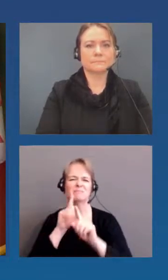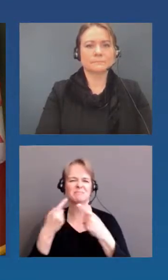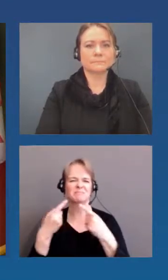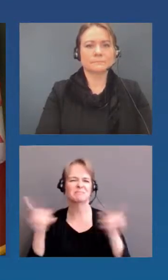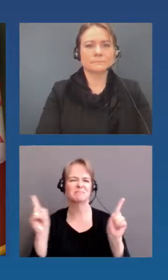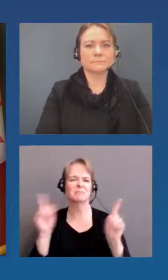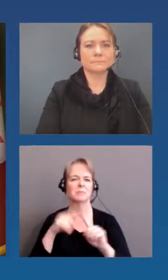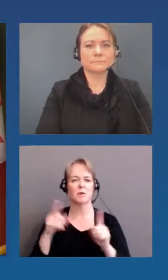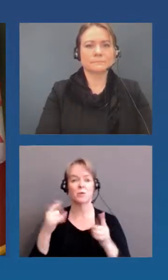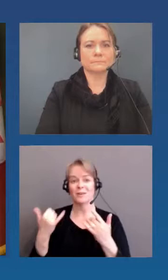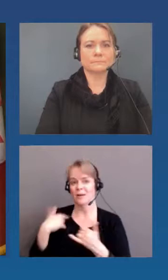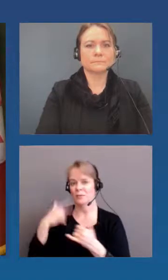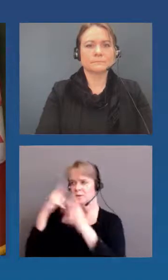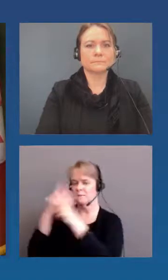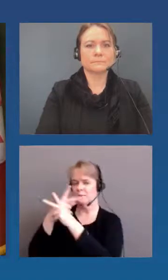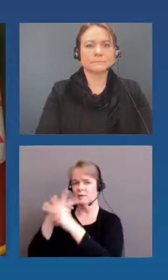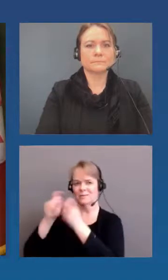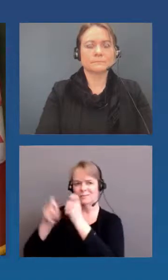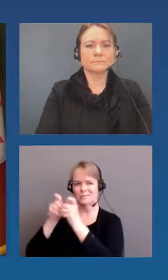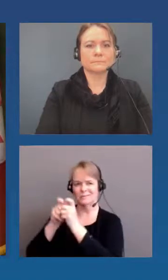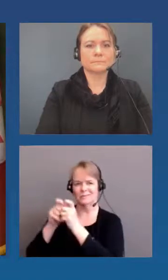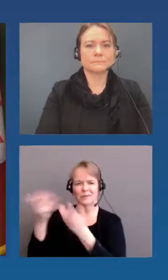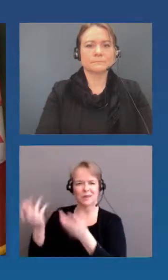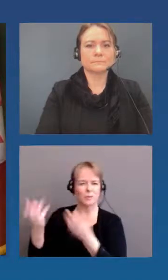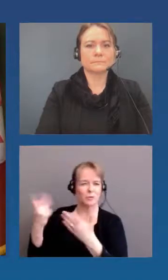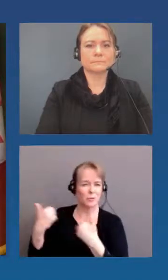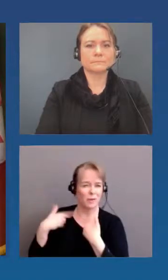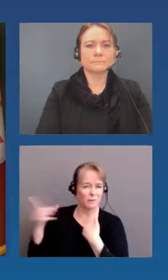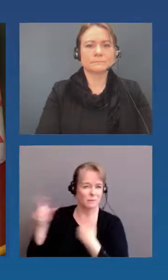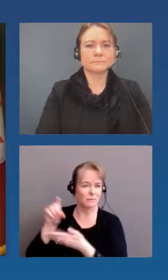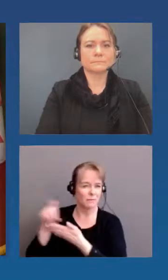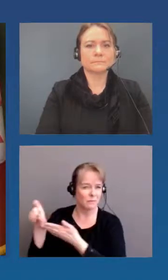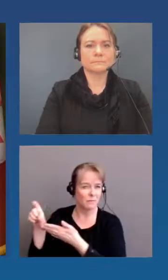that we've got what we need to go.